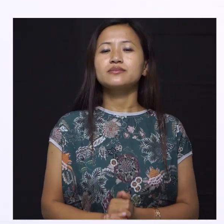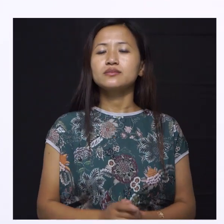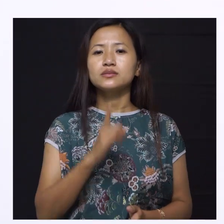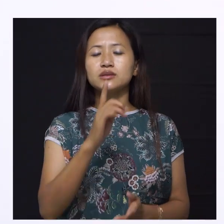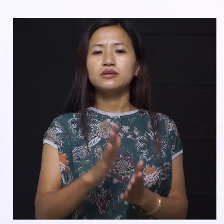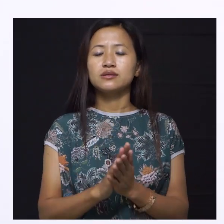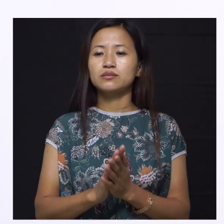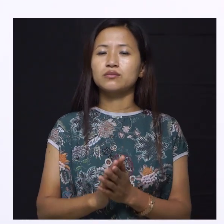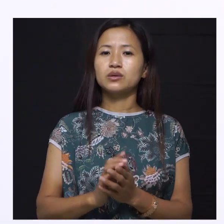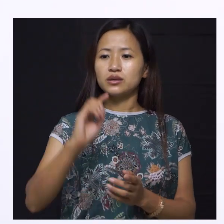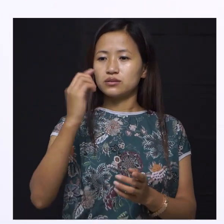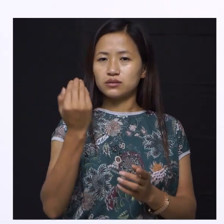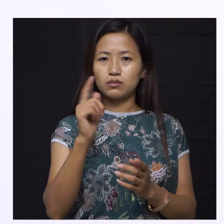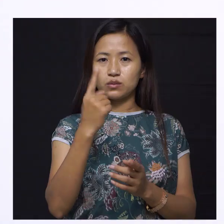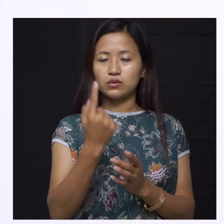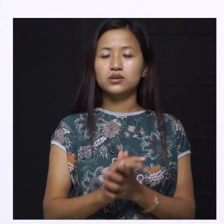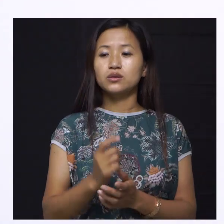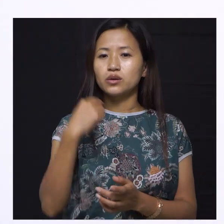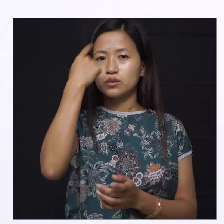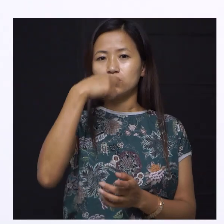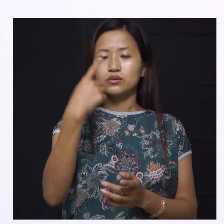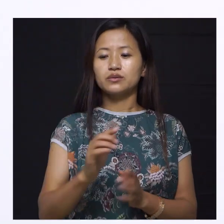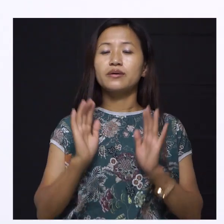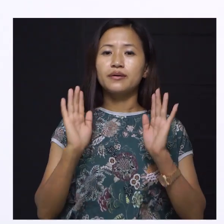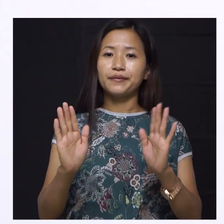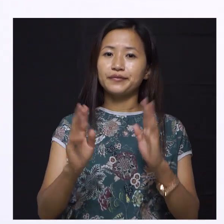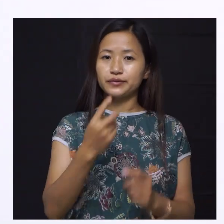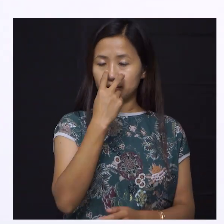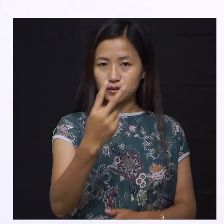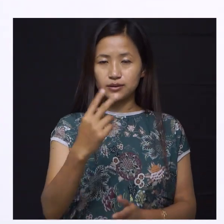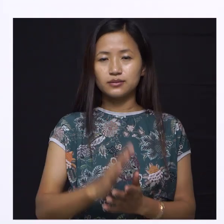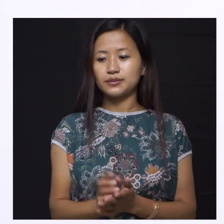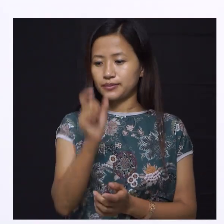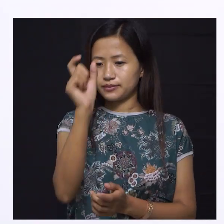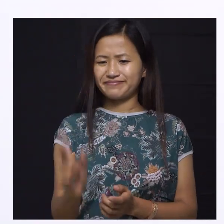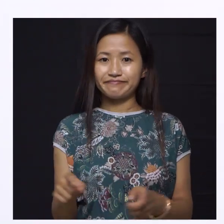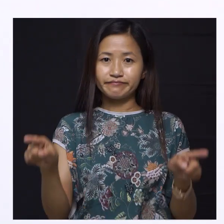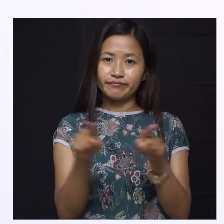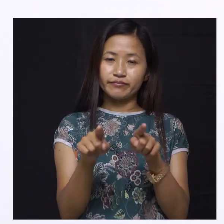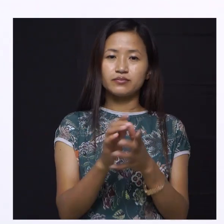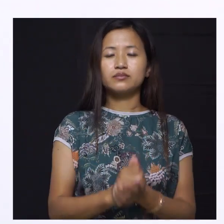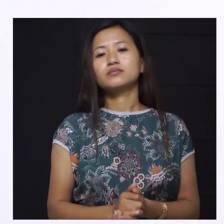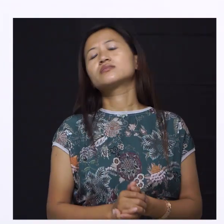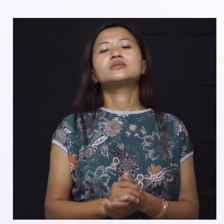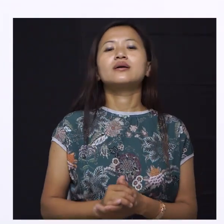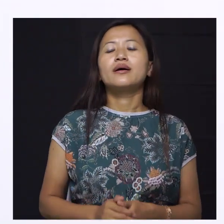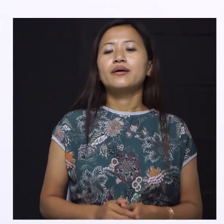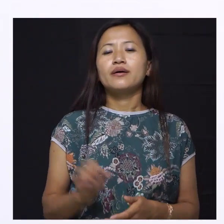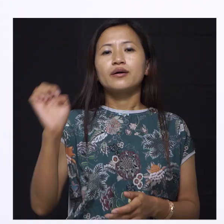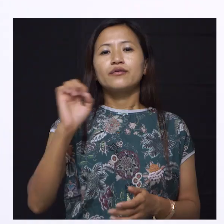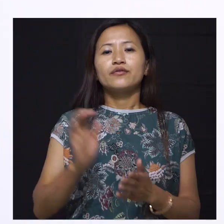to a writer by someone who have seen the life of a person like that. And that is why it is even